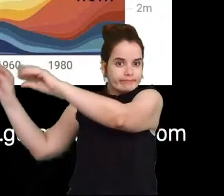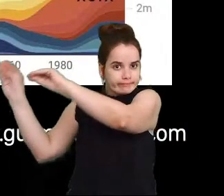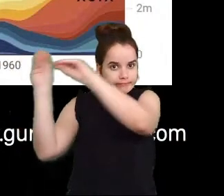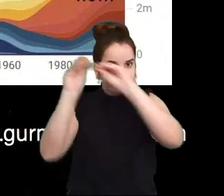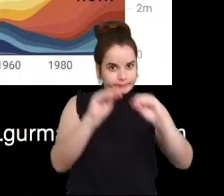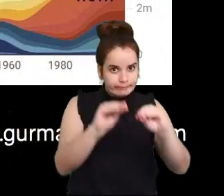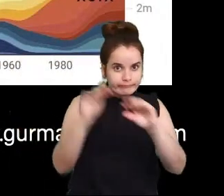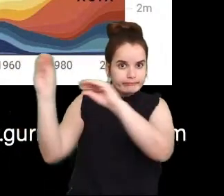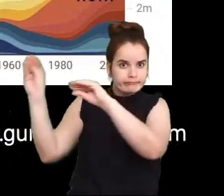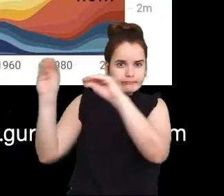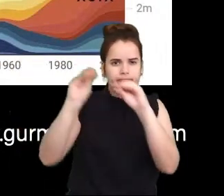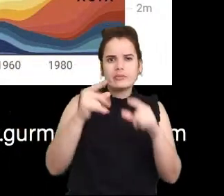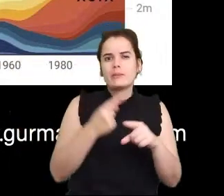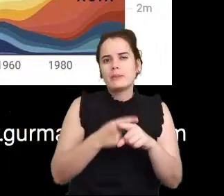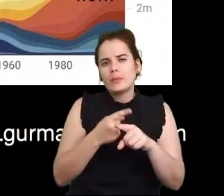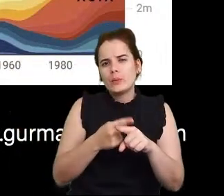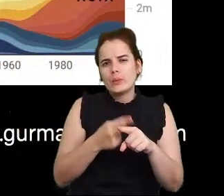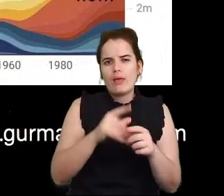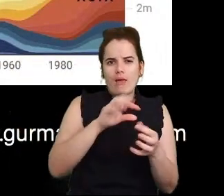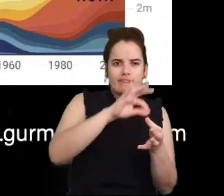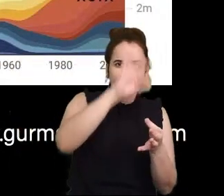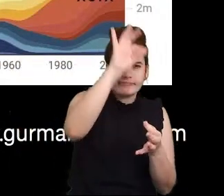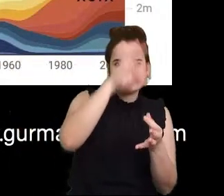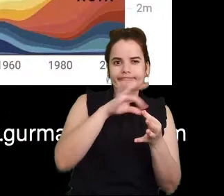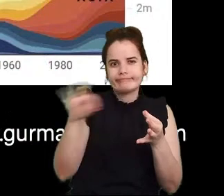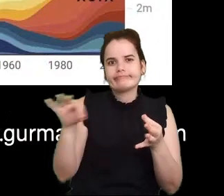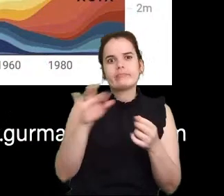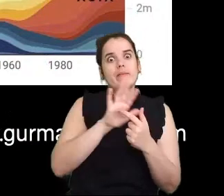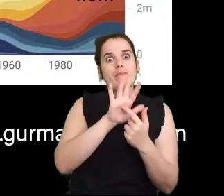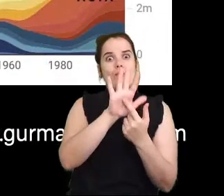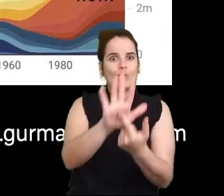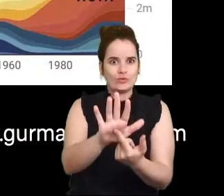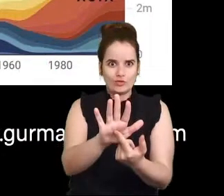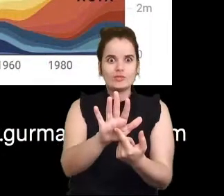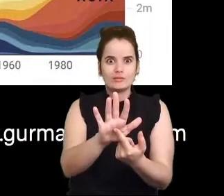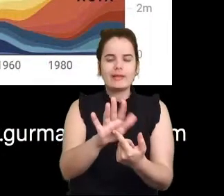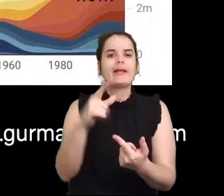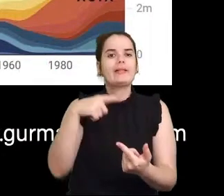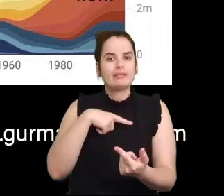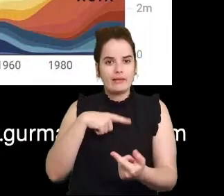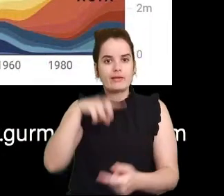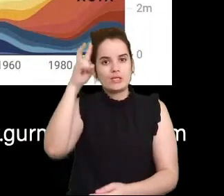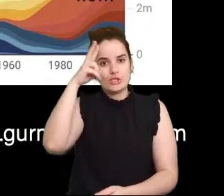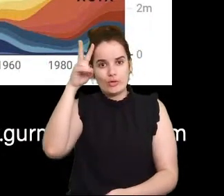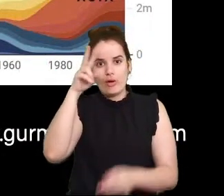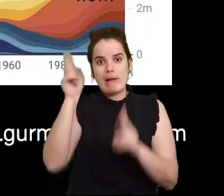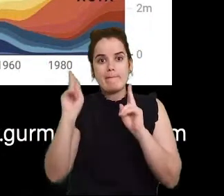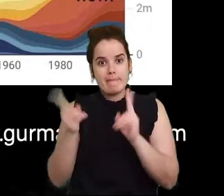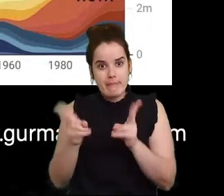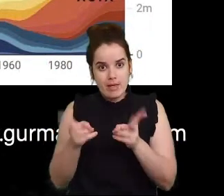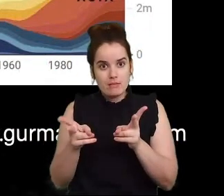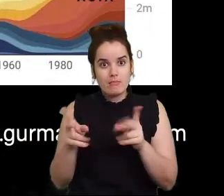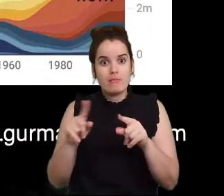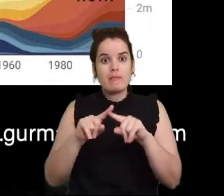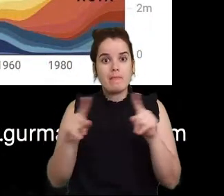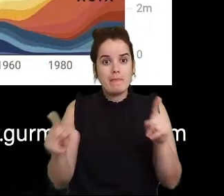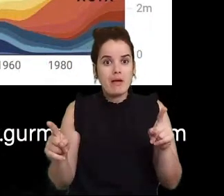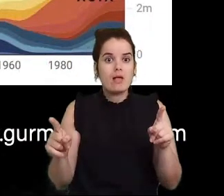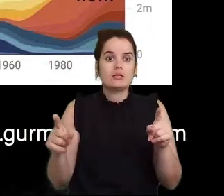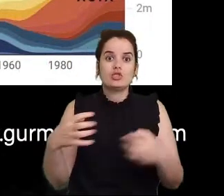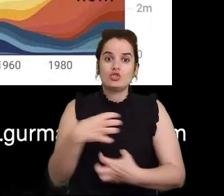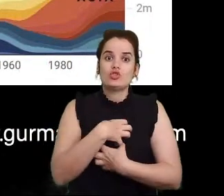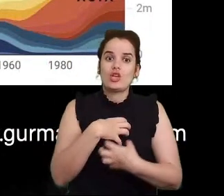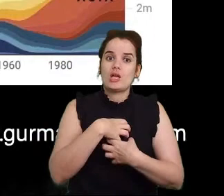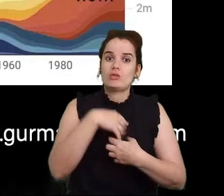so different. So it's the same story, but shown with the bespoke visualization and shown